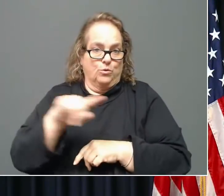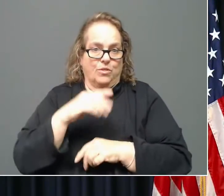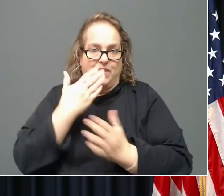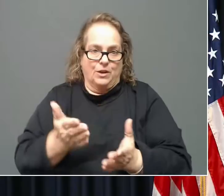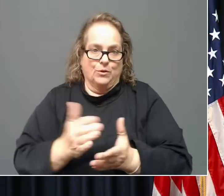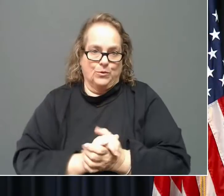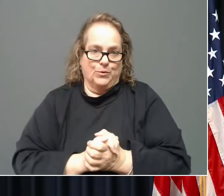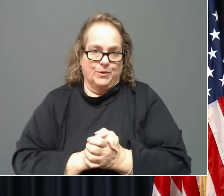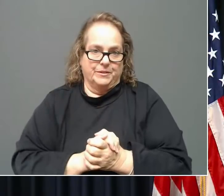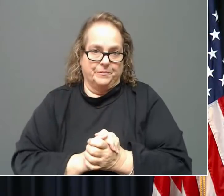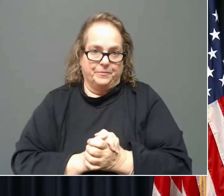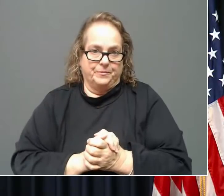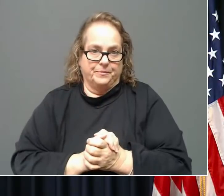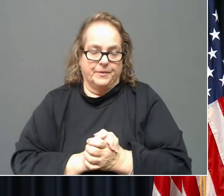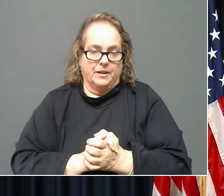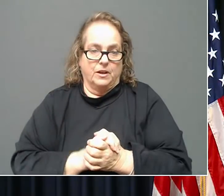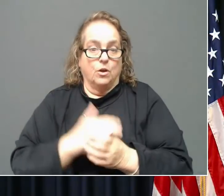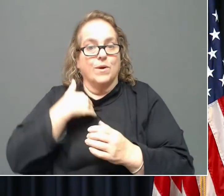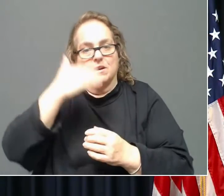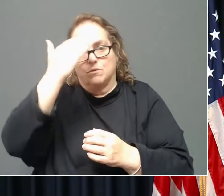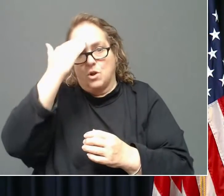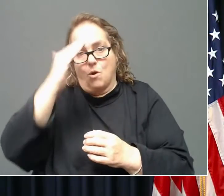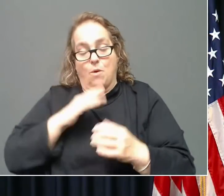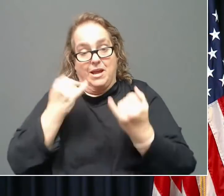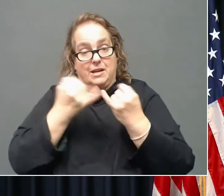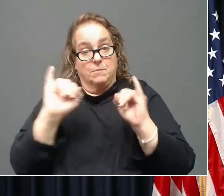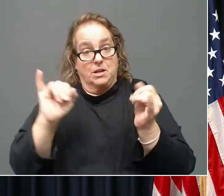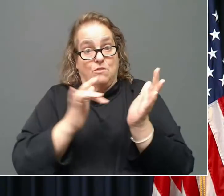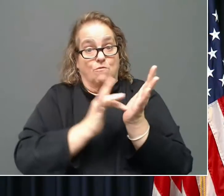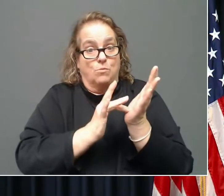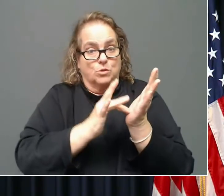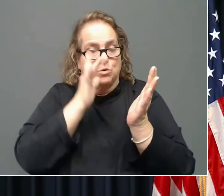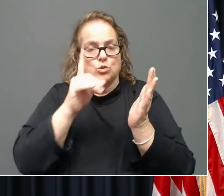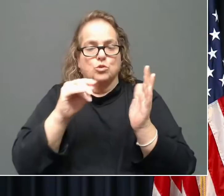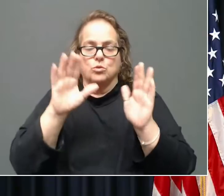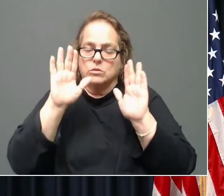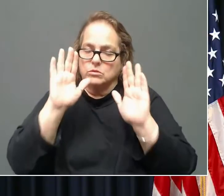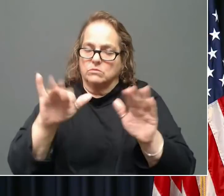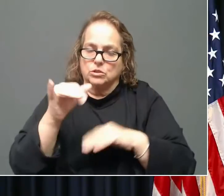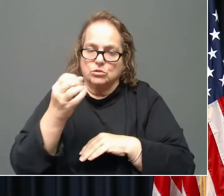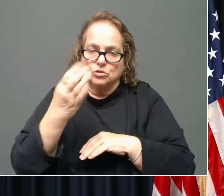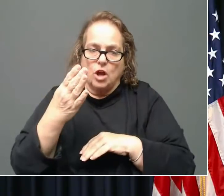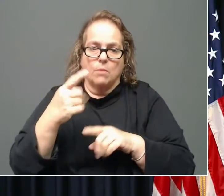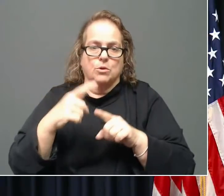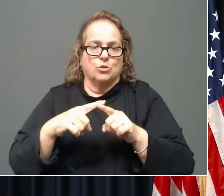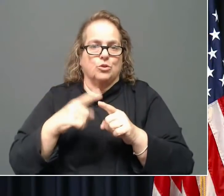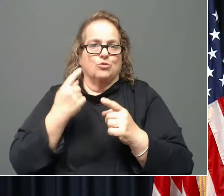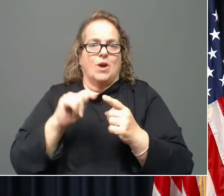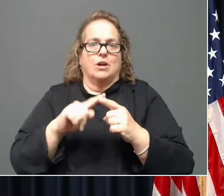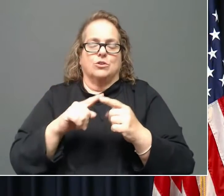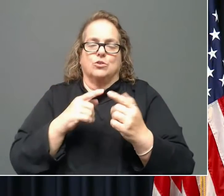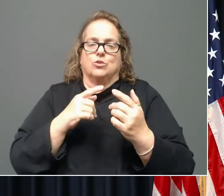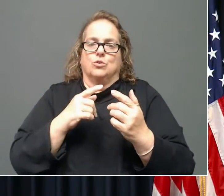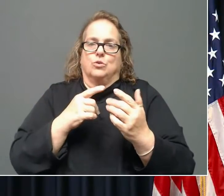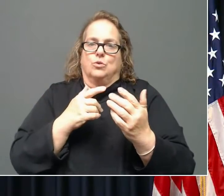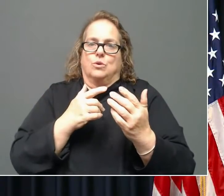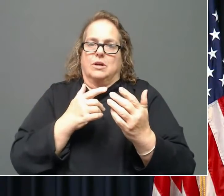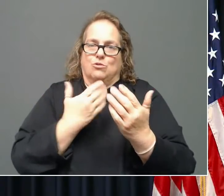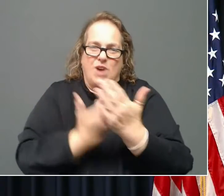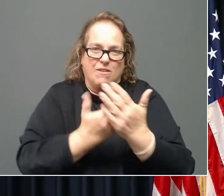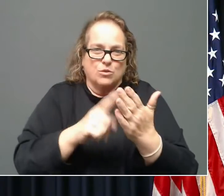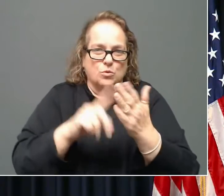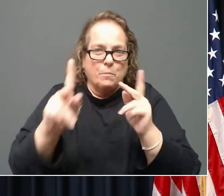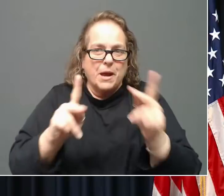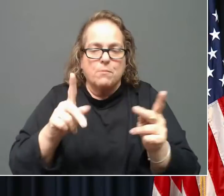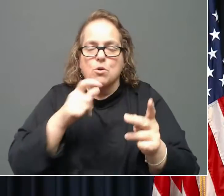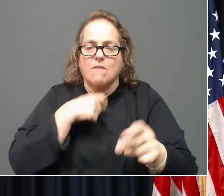We know our independent pharmacies are going to do an incredible job, reach people that are hard to reach, have the trust of their